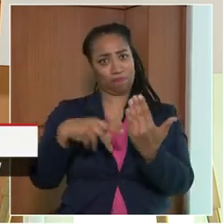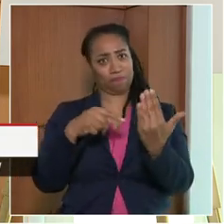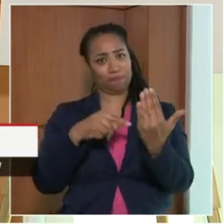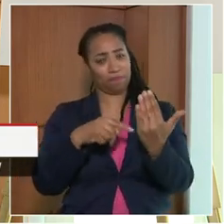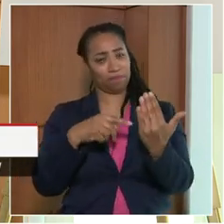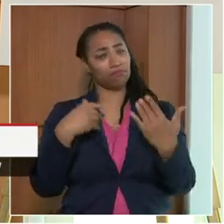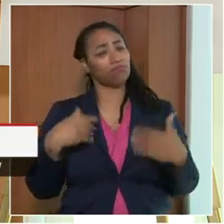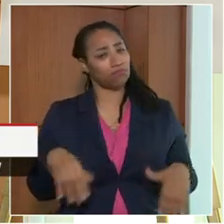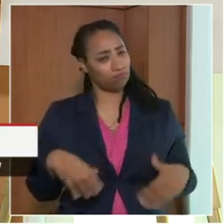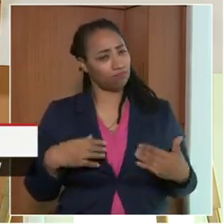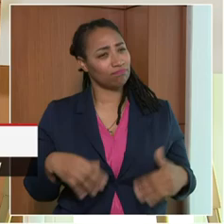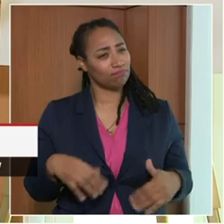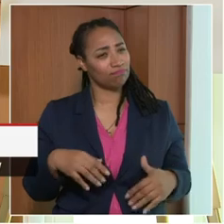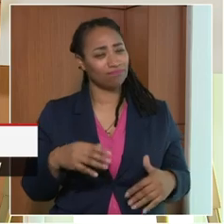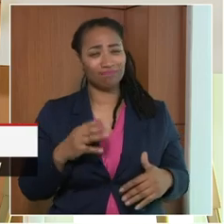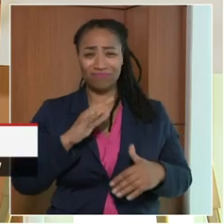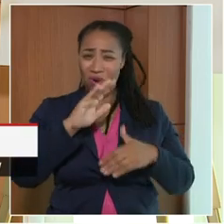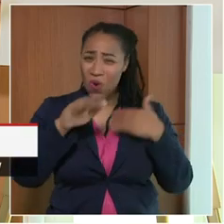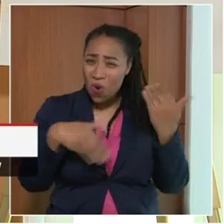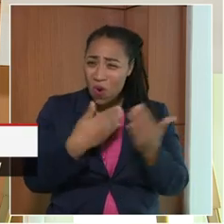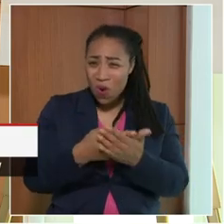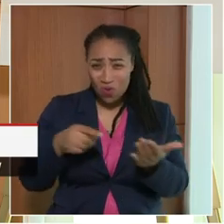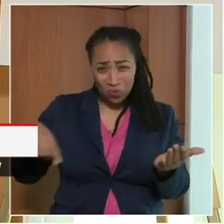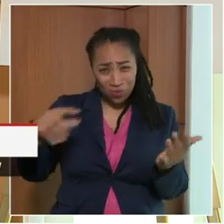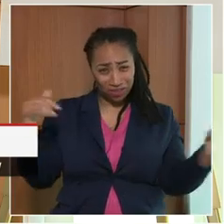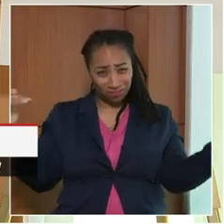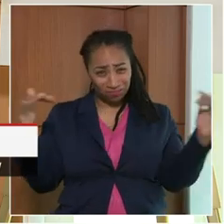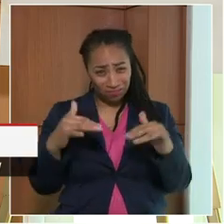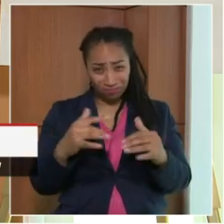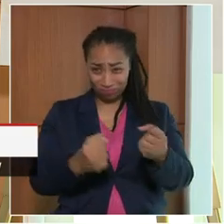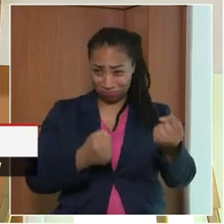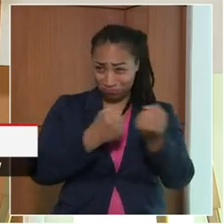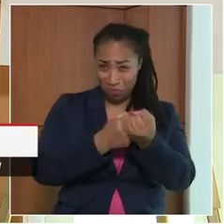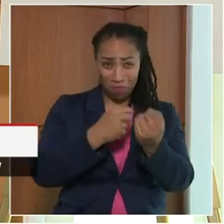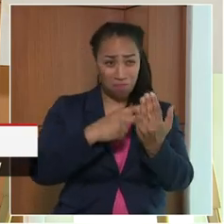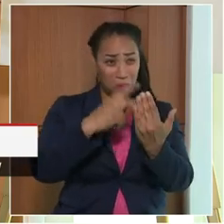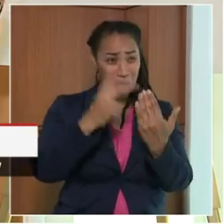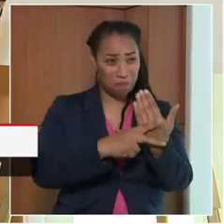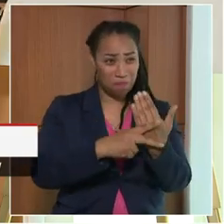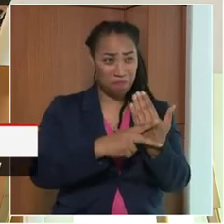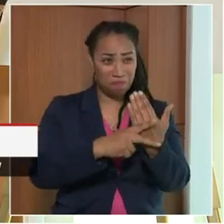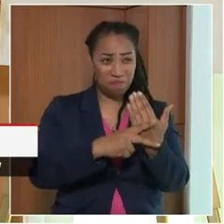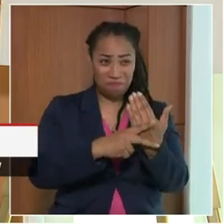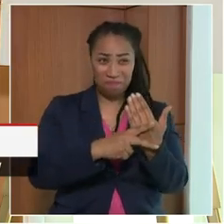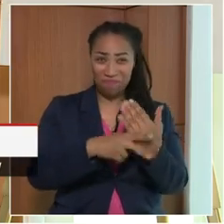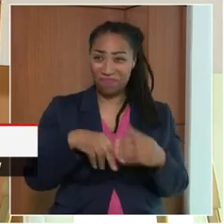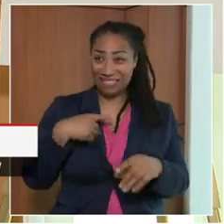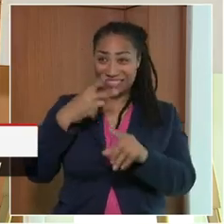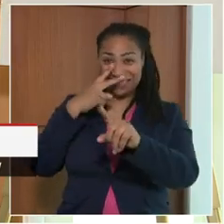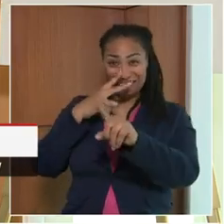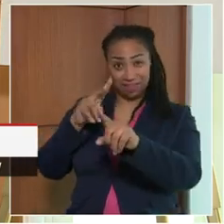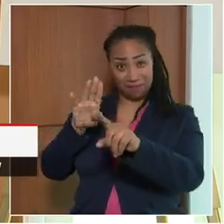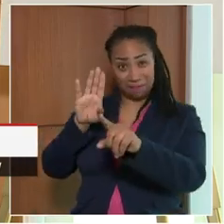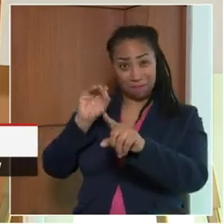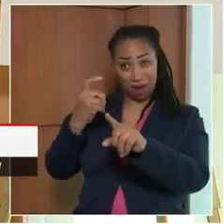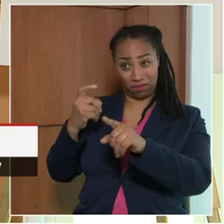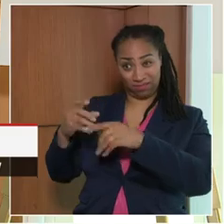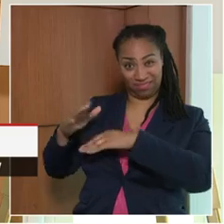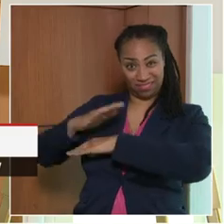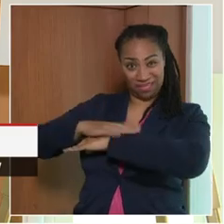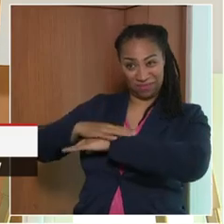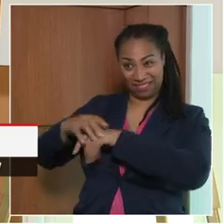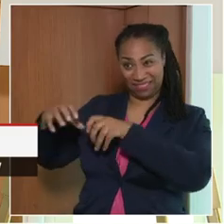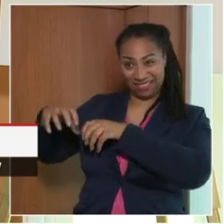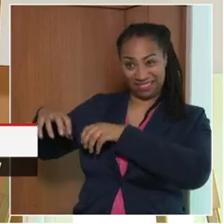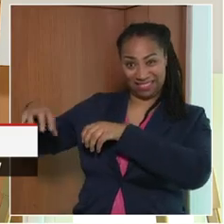program, you'll see the toolboxes on the table. We are intentional in building your toolbox and your skills. Today I wore my